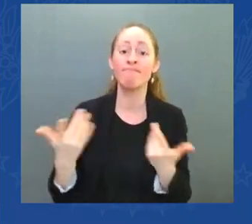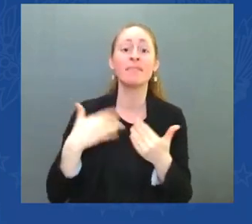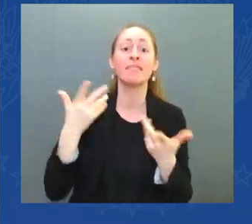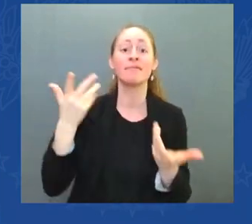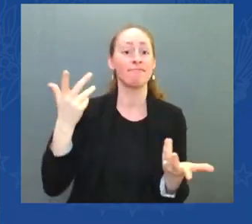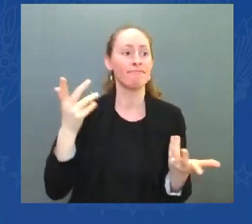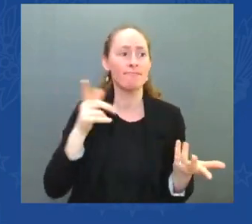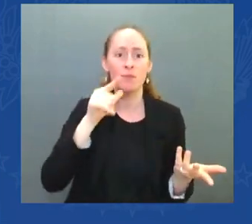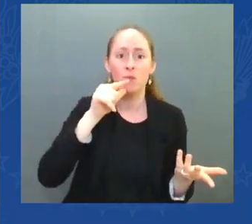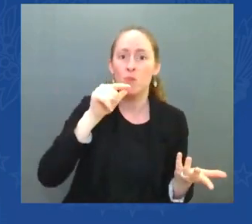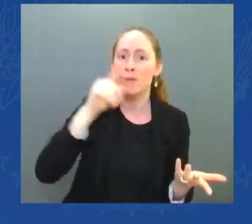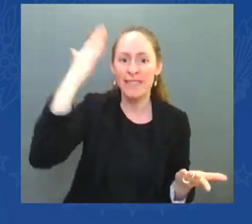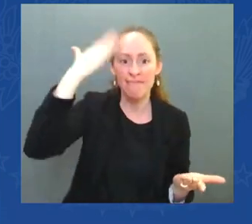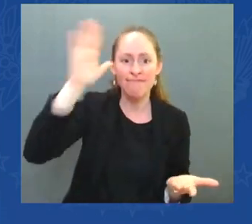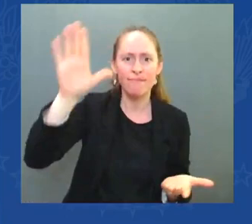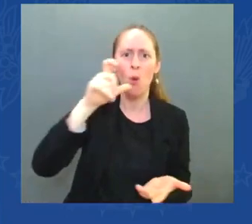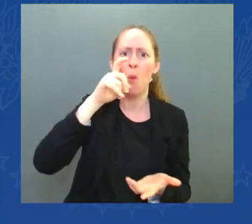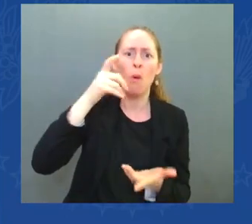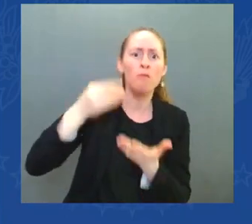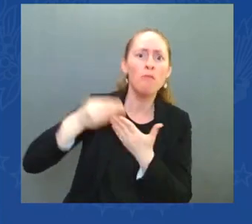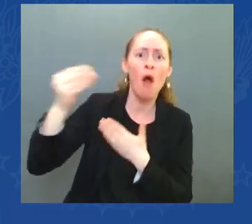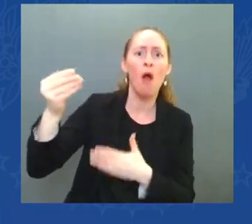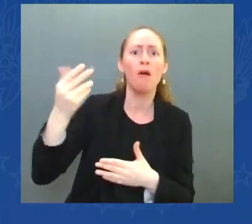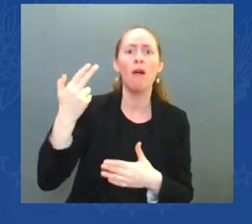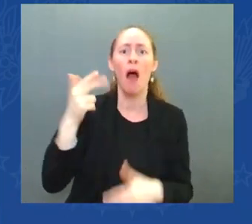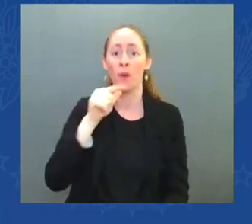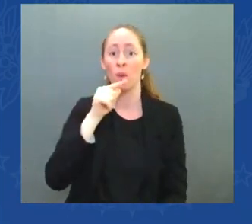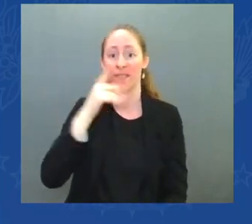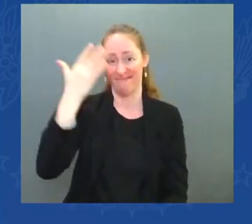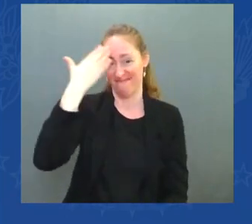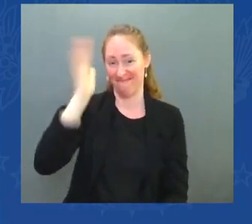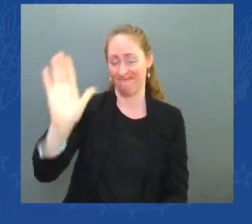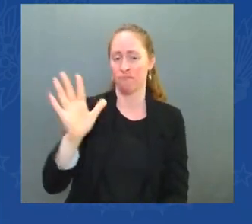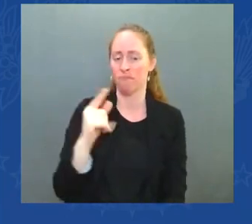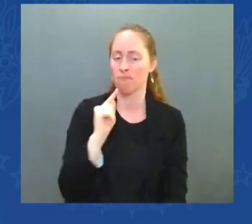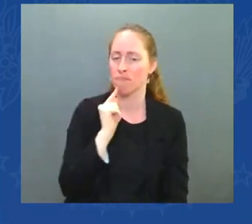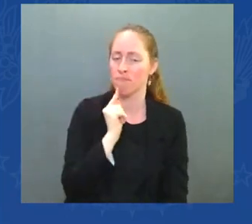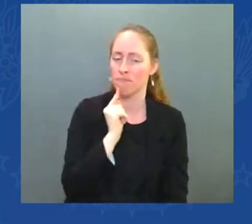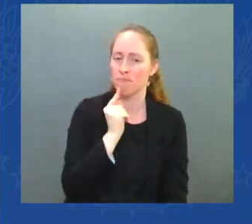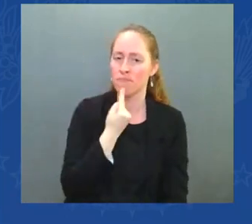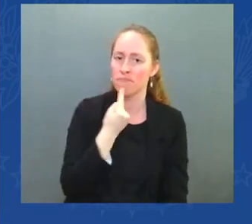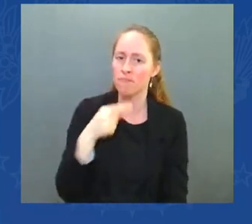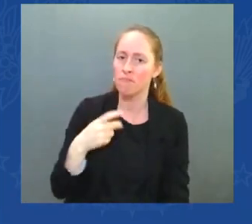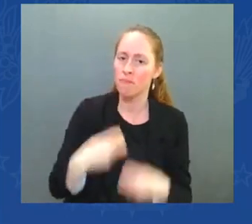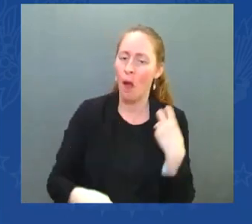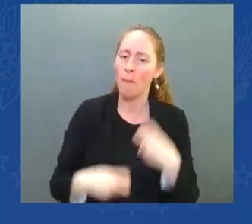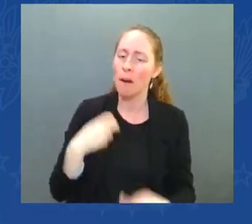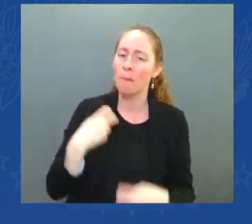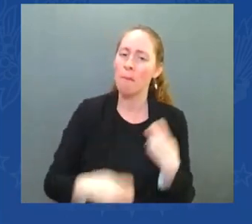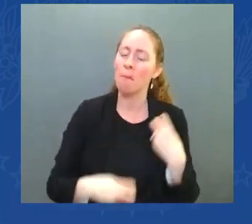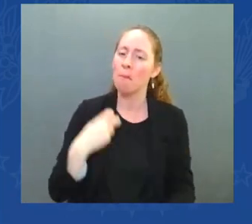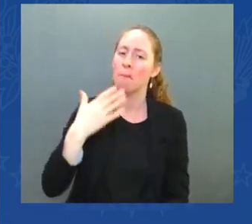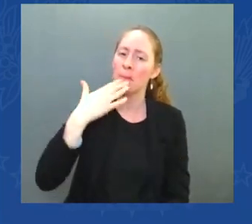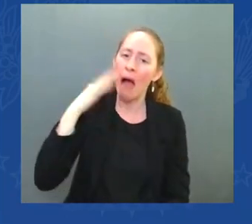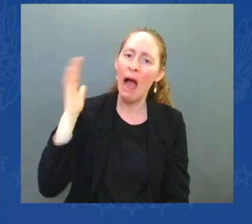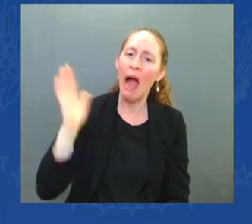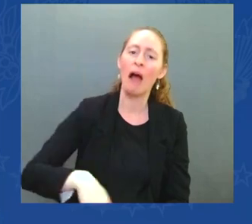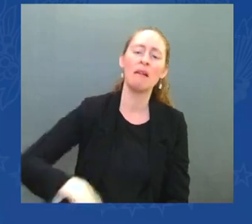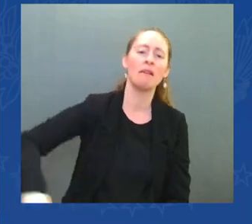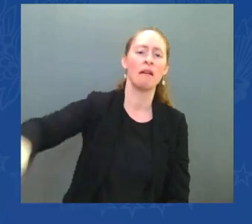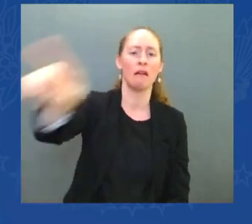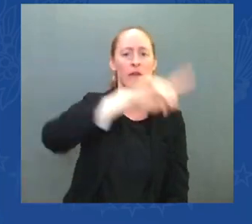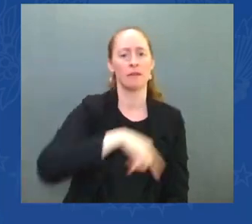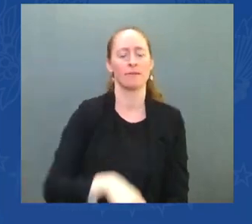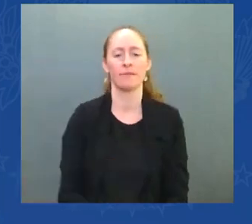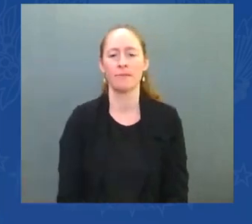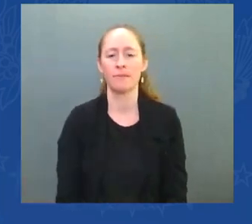grave threat to the safety of our communities. That is why, as a United States Senator, I was proud to co-sponsor a